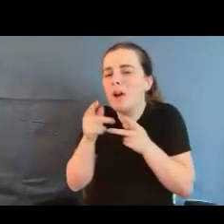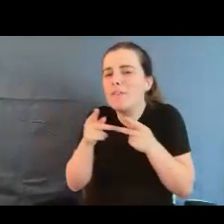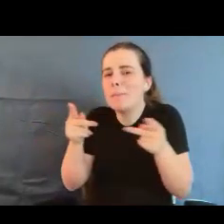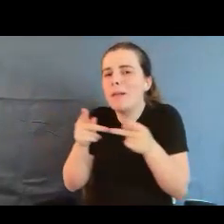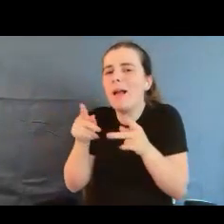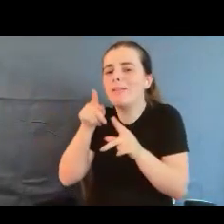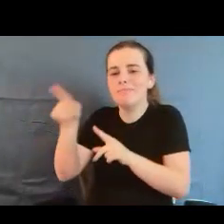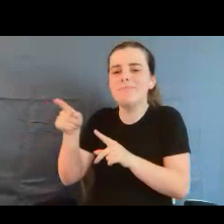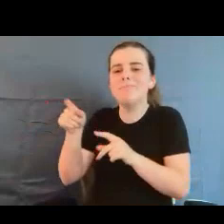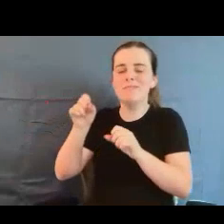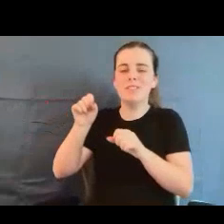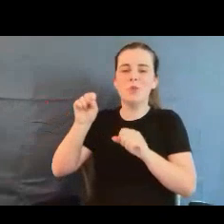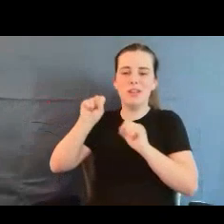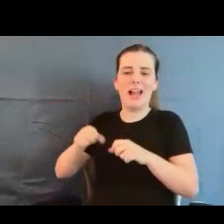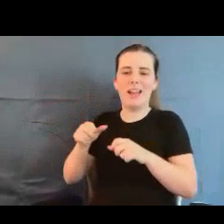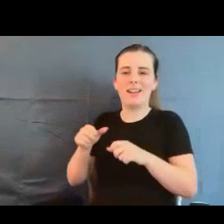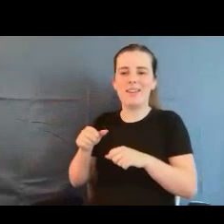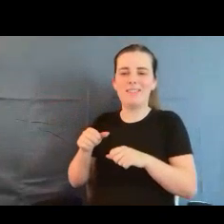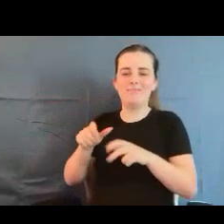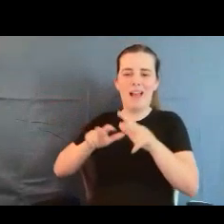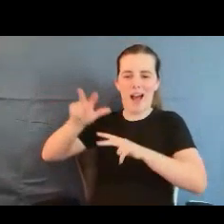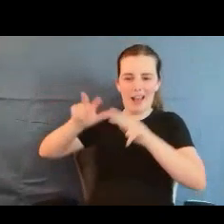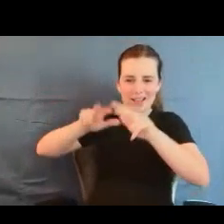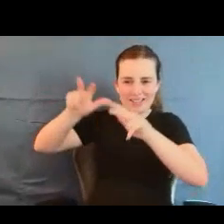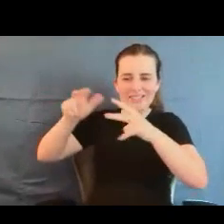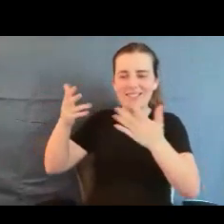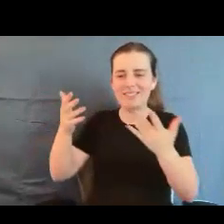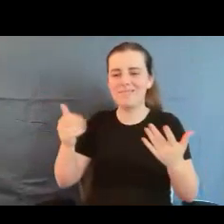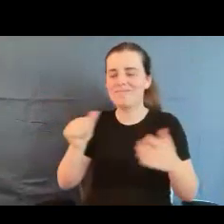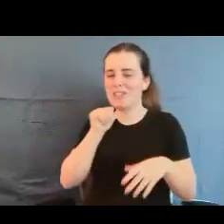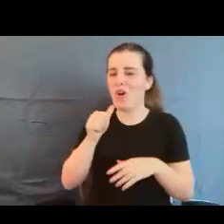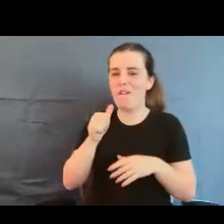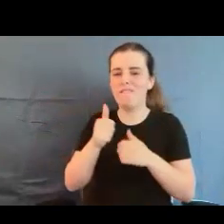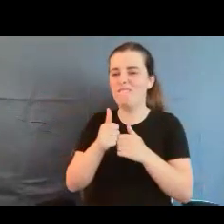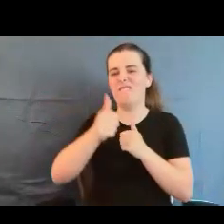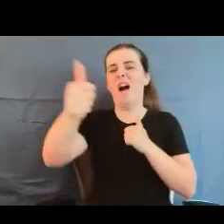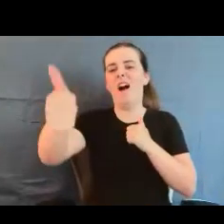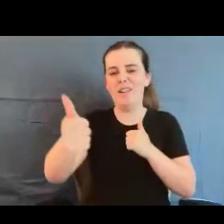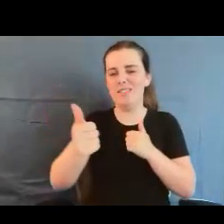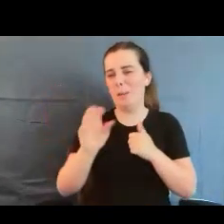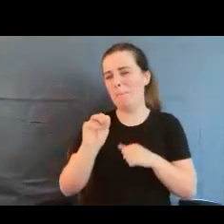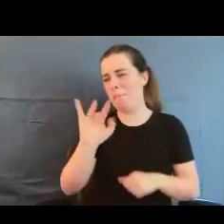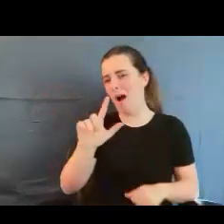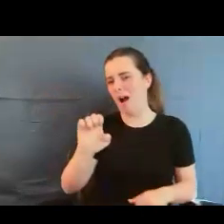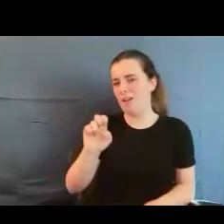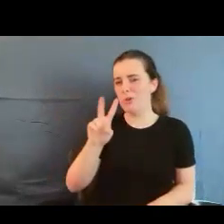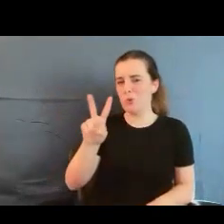kind of hike straight up from the finish, not very far, and they'll see you at like mile 2 or 3 as you're getting into it.